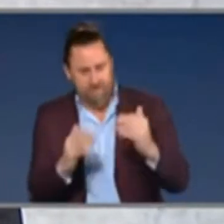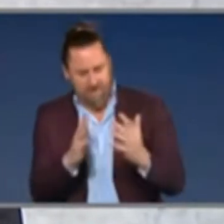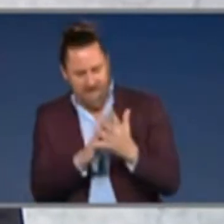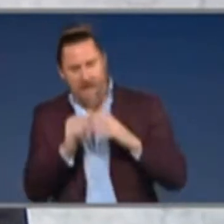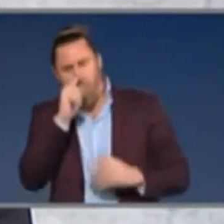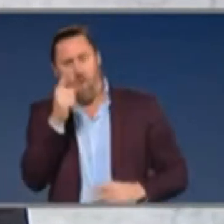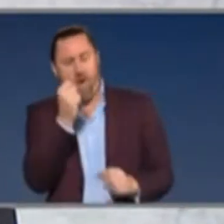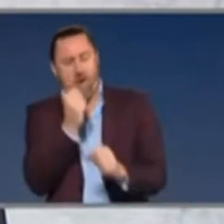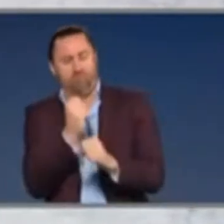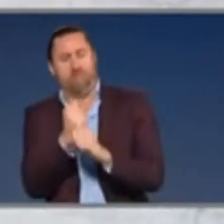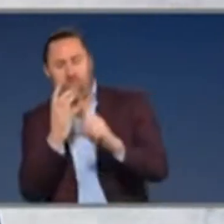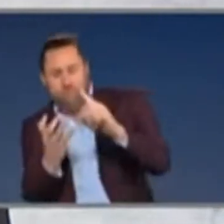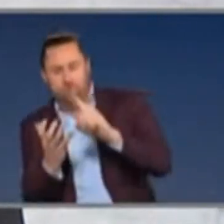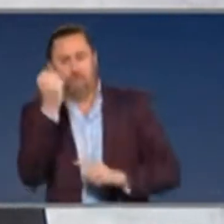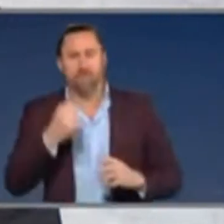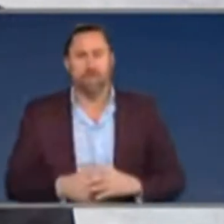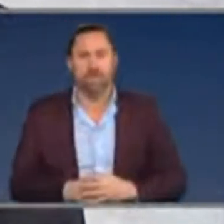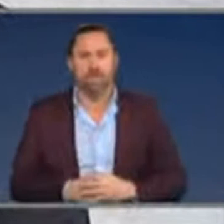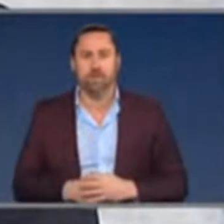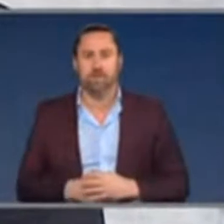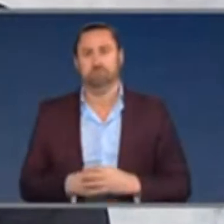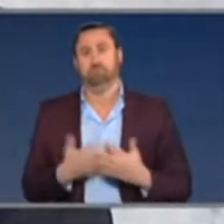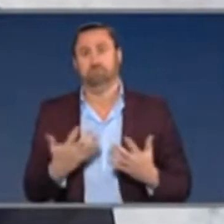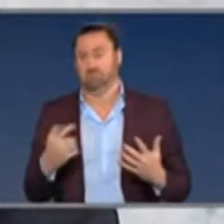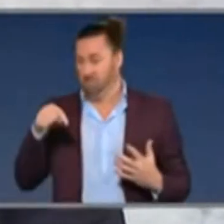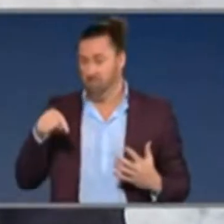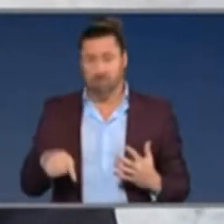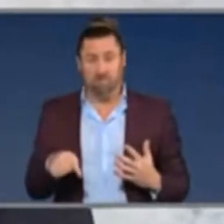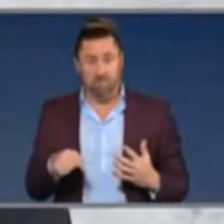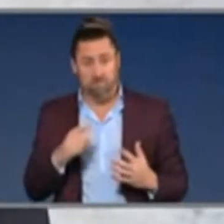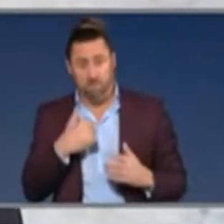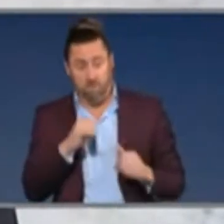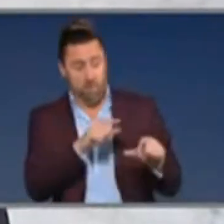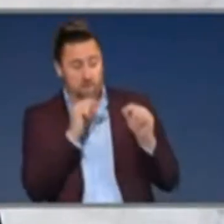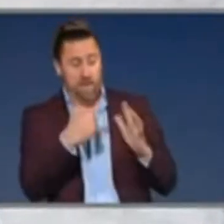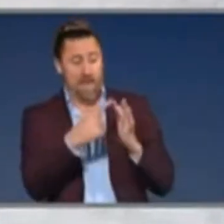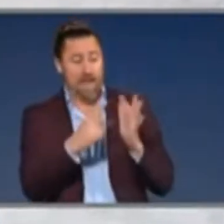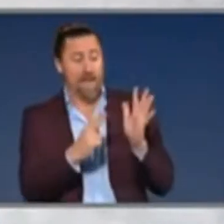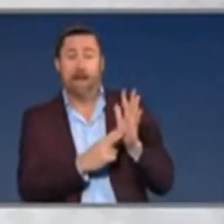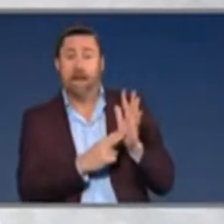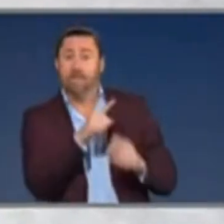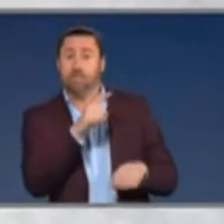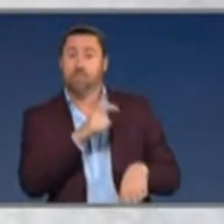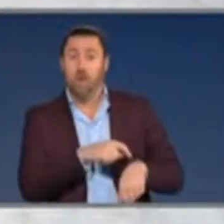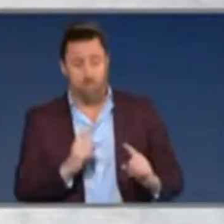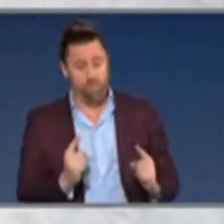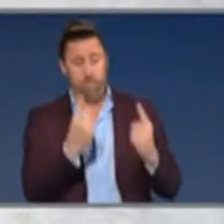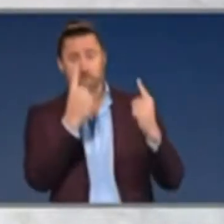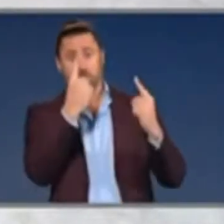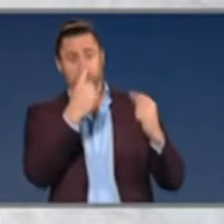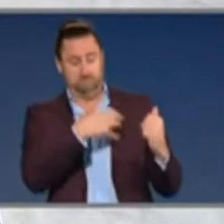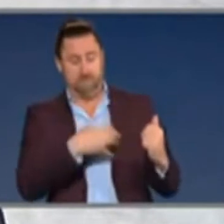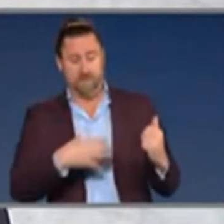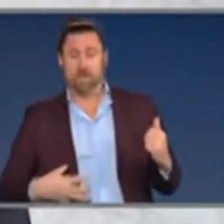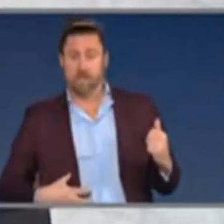met? Well, it has the full backing of our entire government. I said when Ken was appointed as the first Minister for